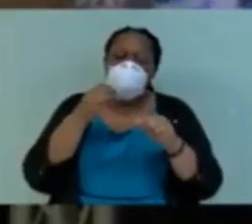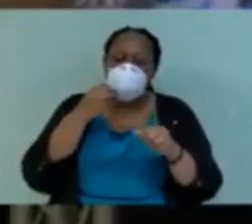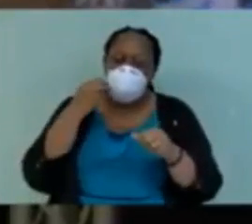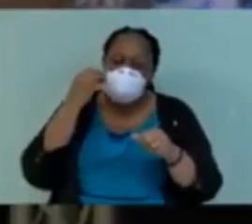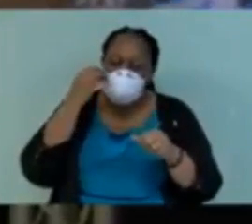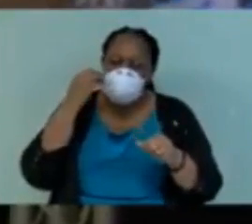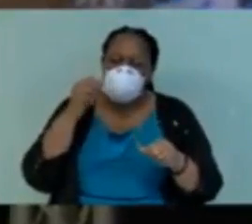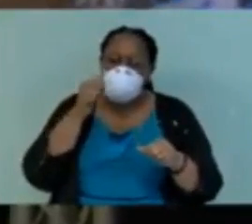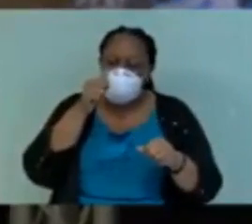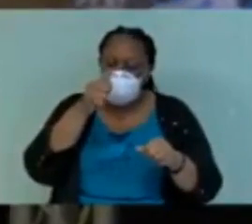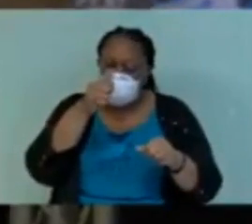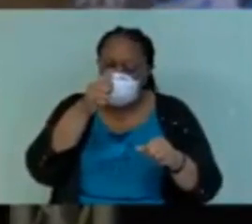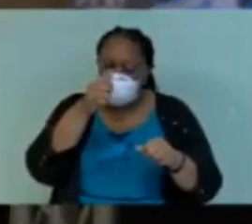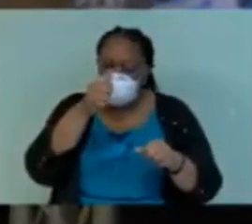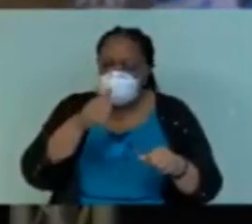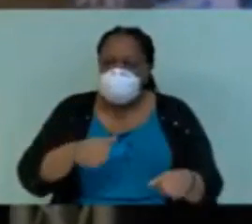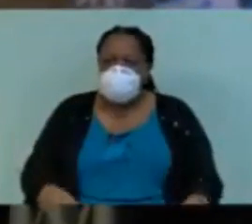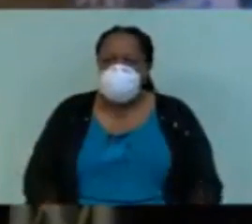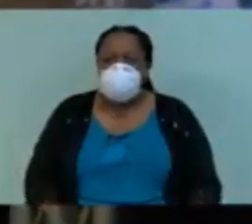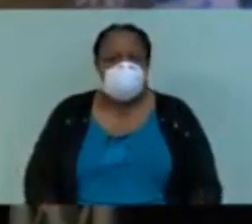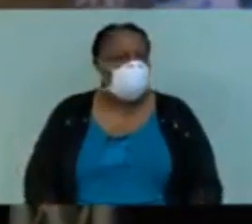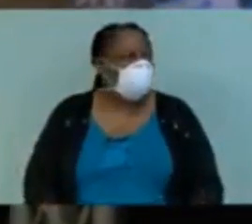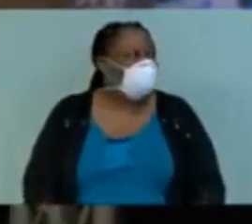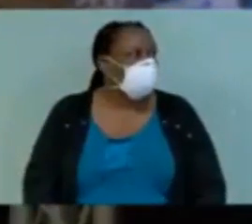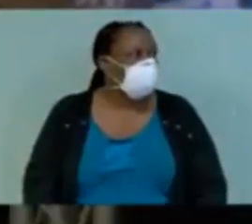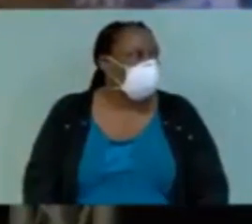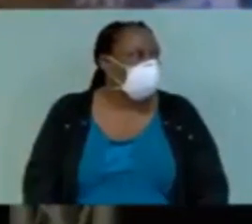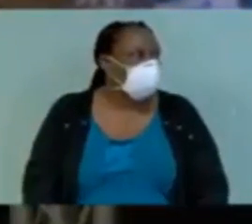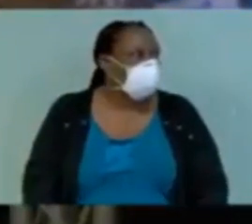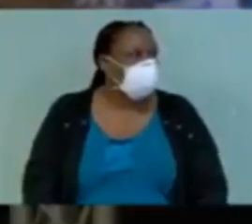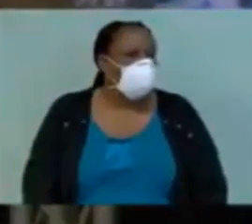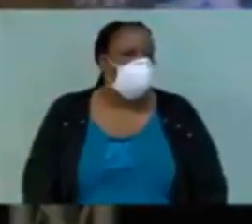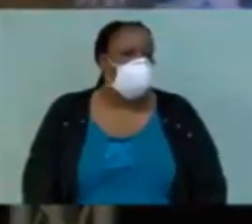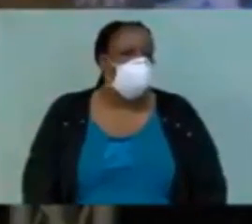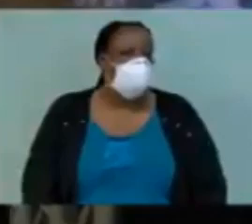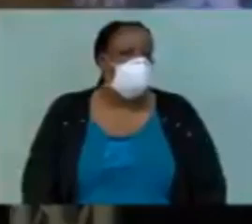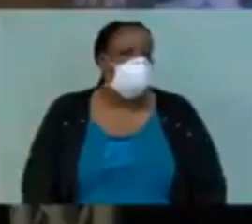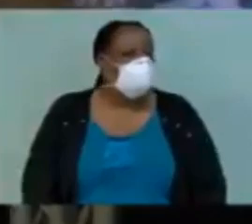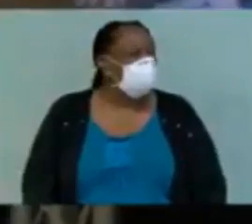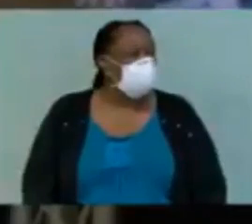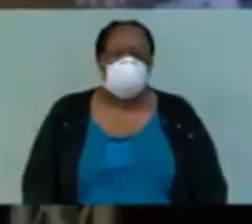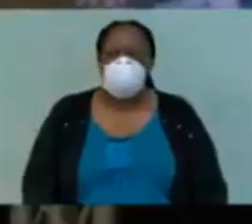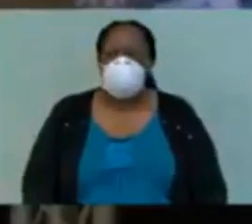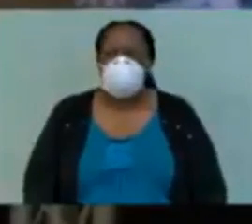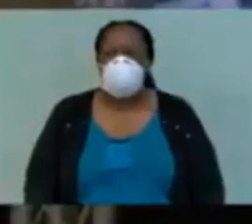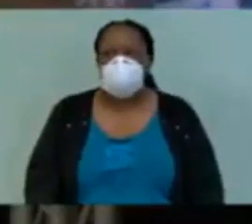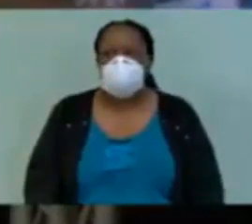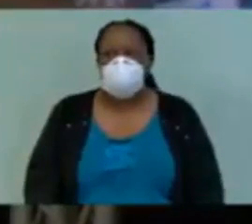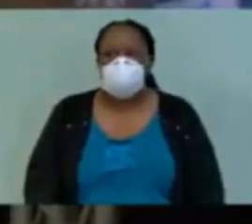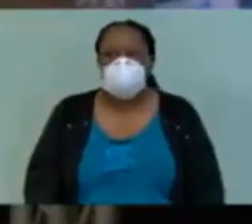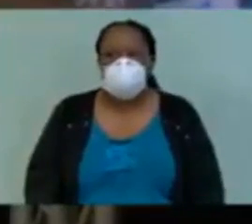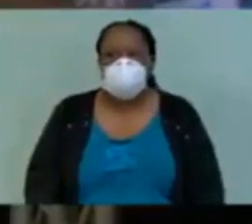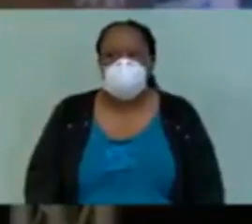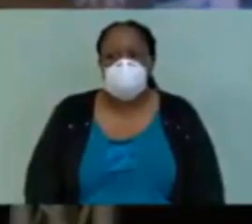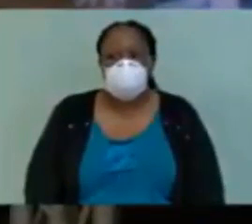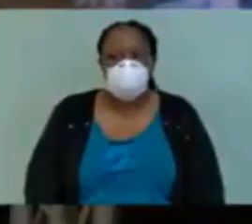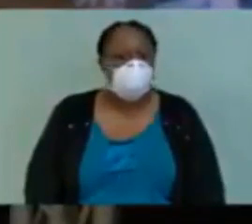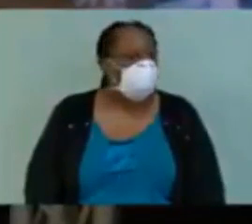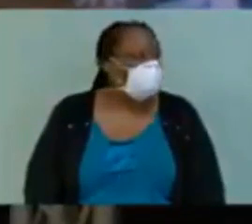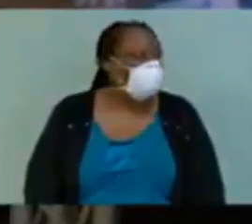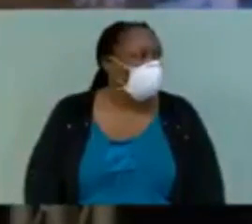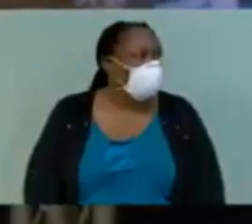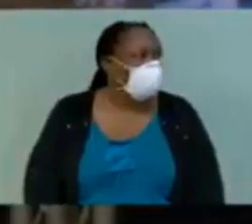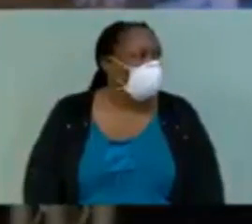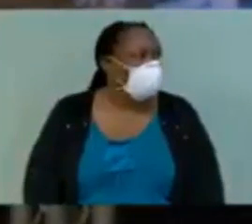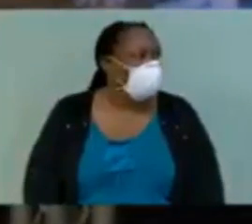task force continues to ensure that persons are compliant with their obligations, and persons, I am being told